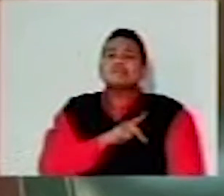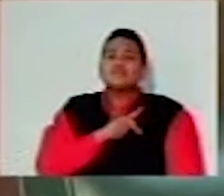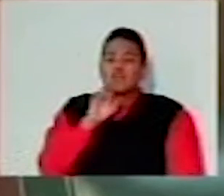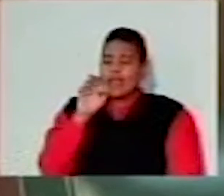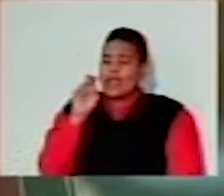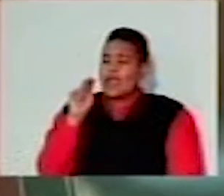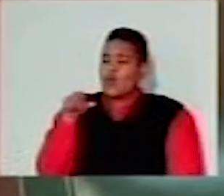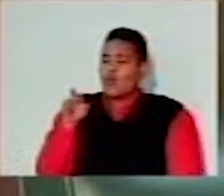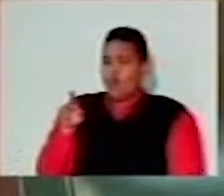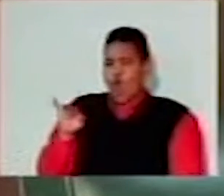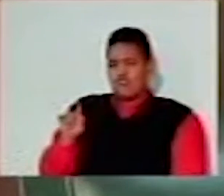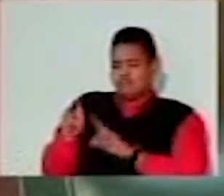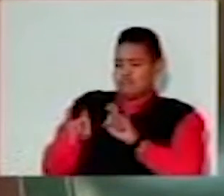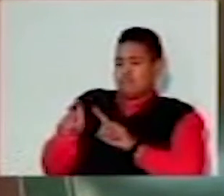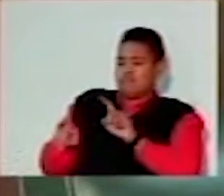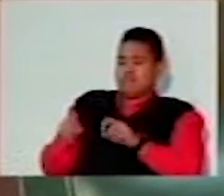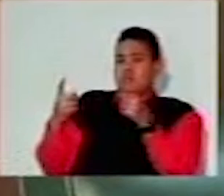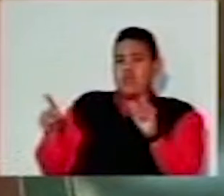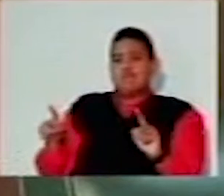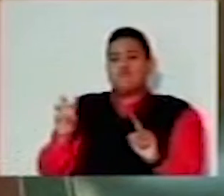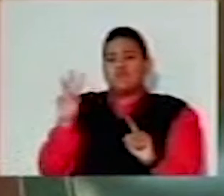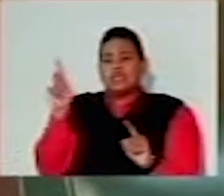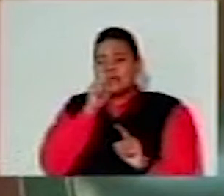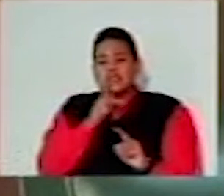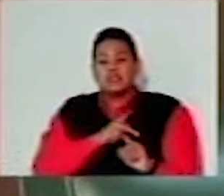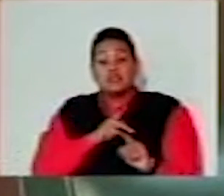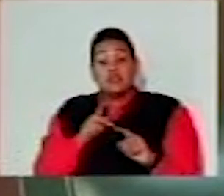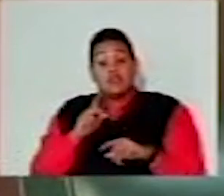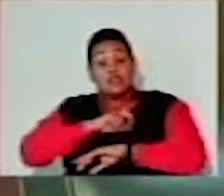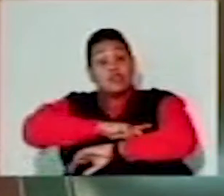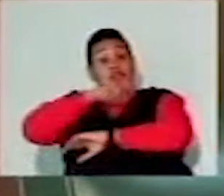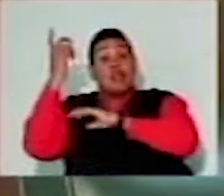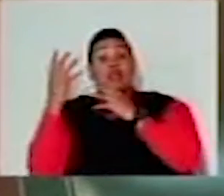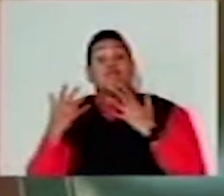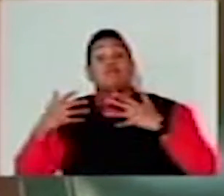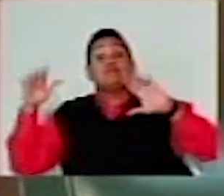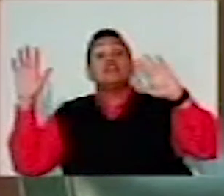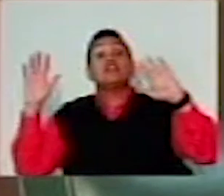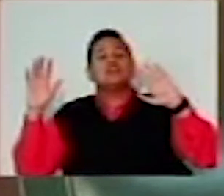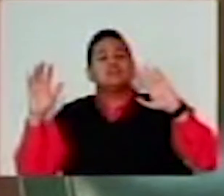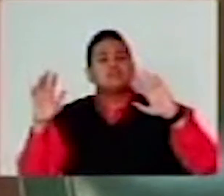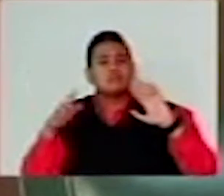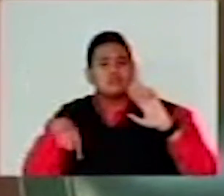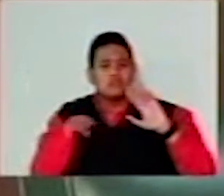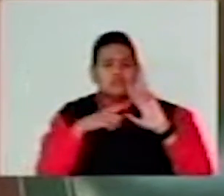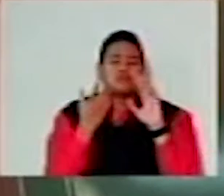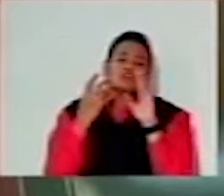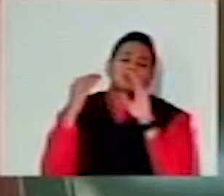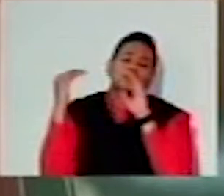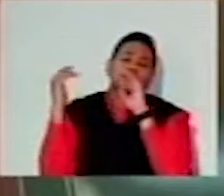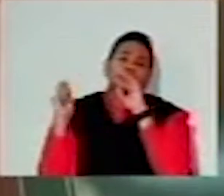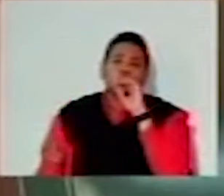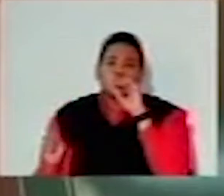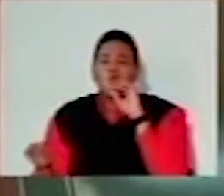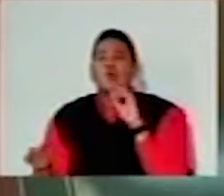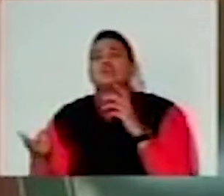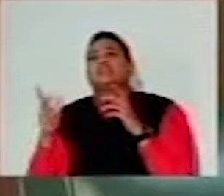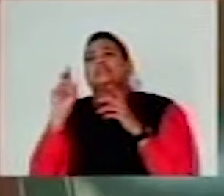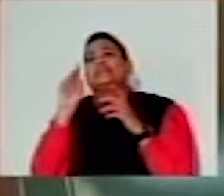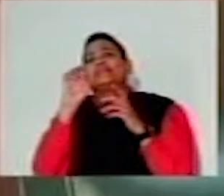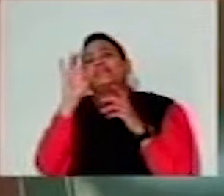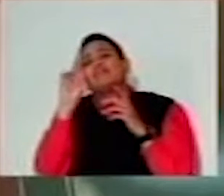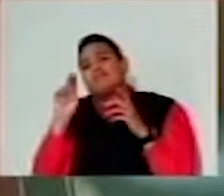so that at the end of the day, everybody, defense counsel, prosecution, judge, can get an